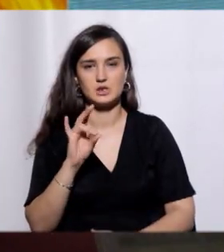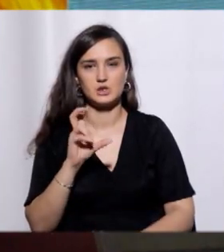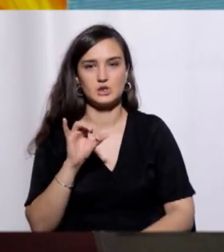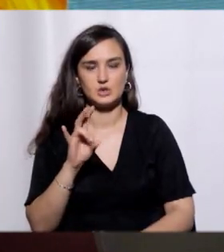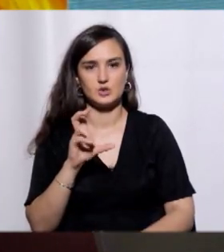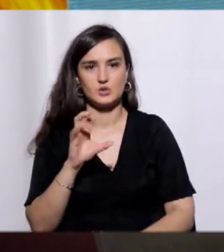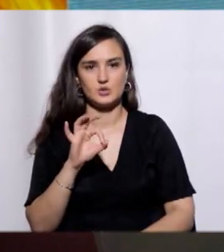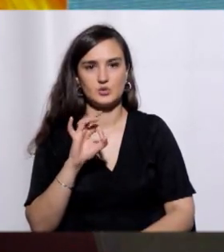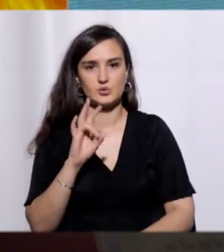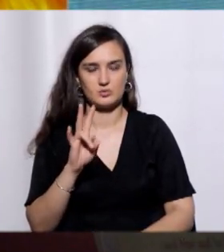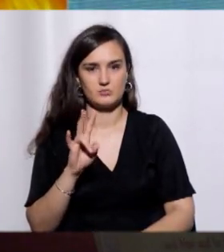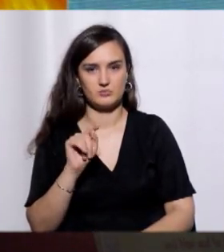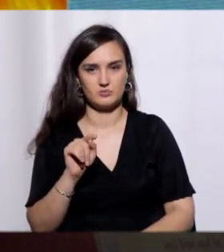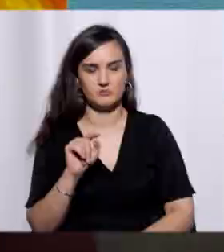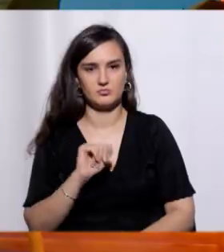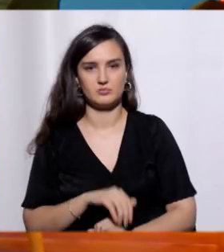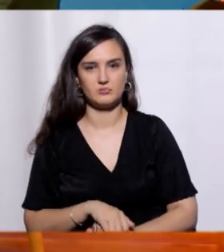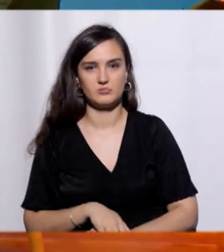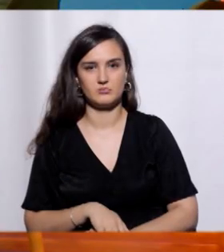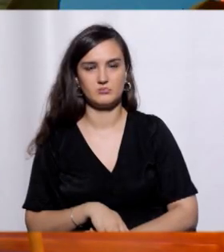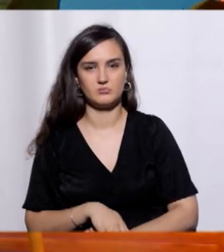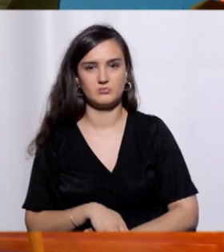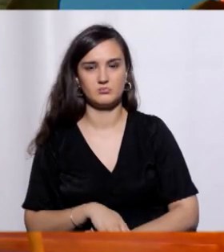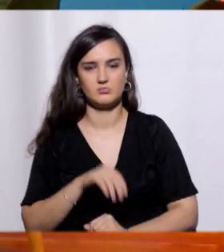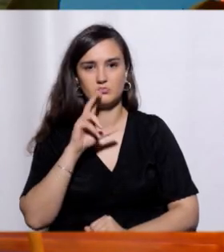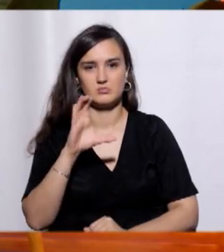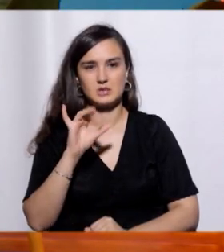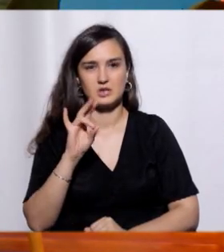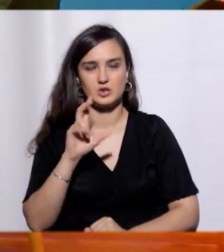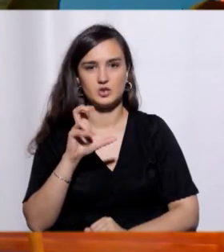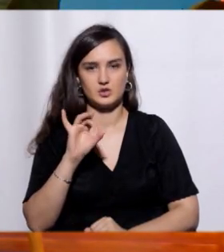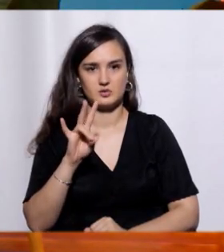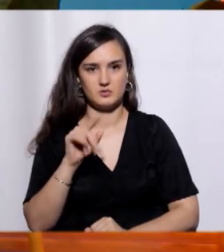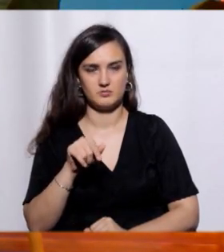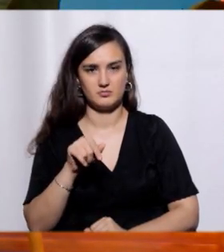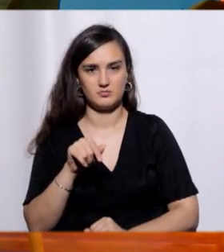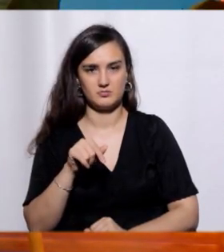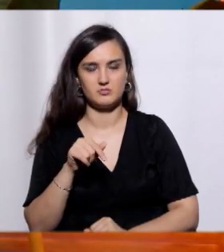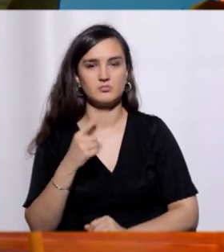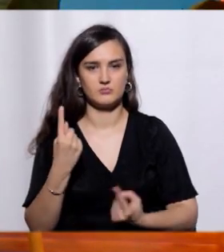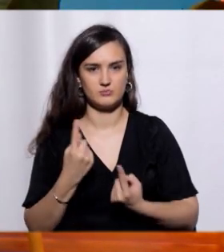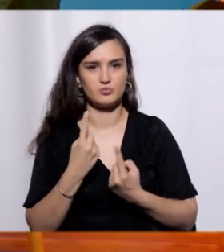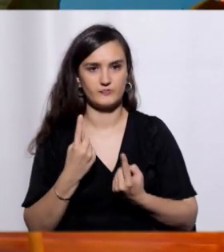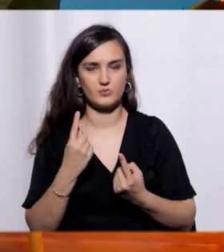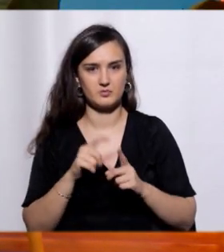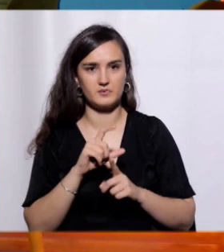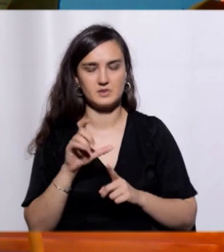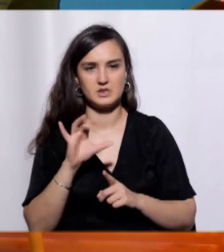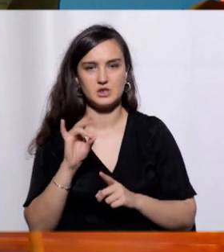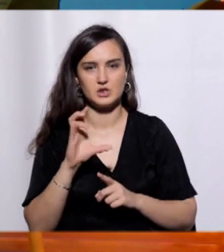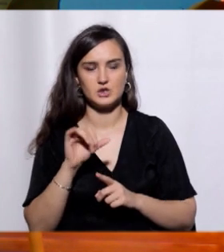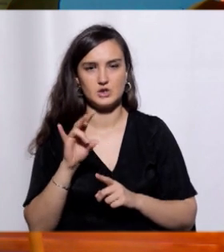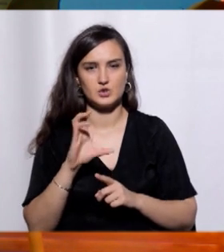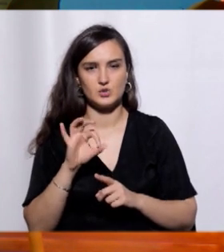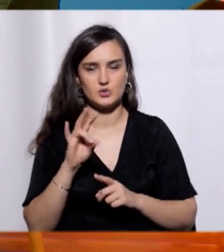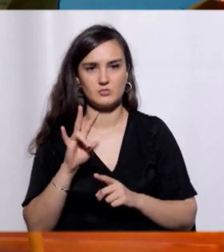John Rivers. That's pronounced St. John, an unusual pronunciation, but it is St. John.